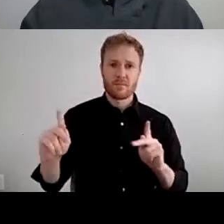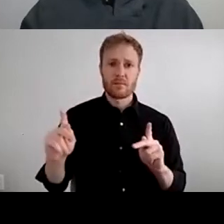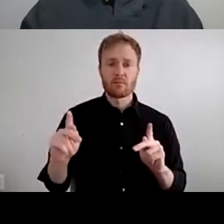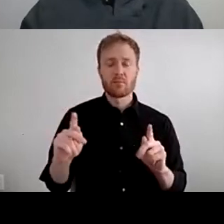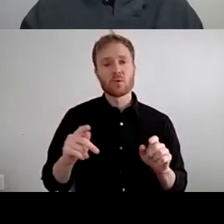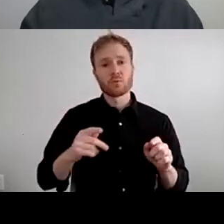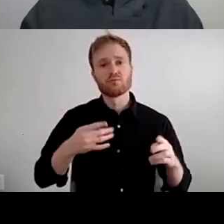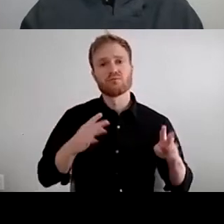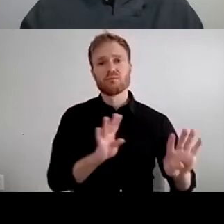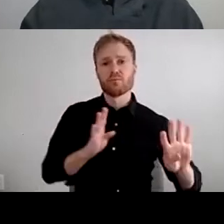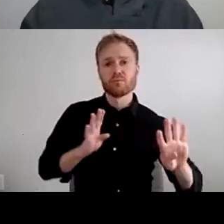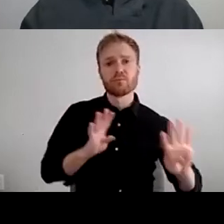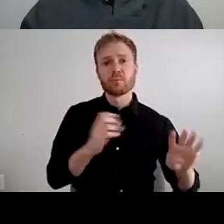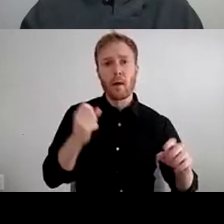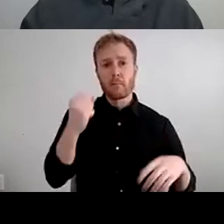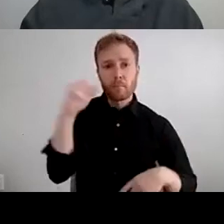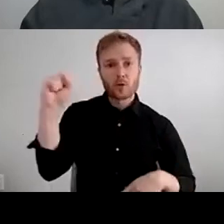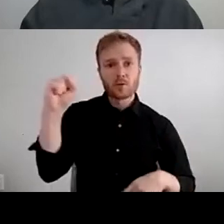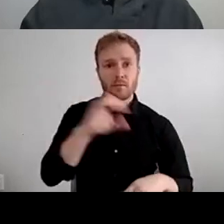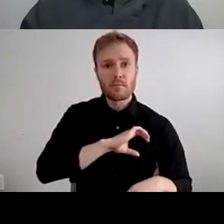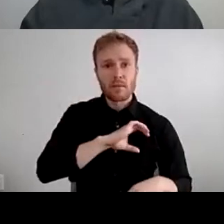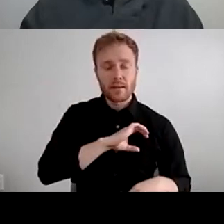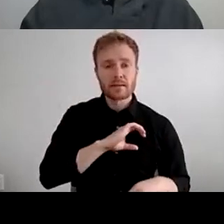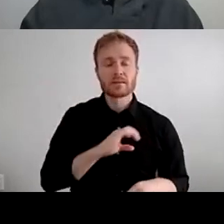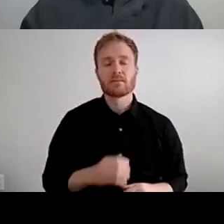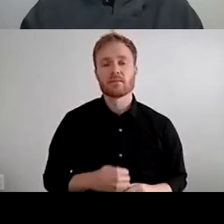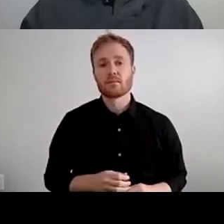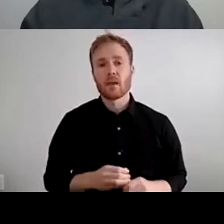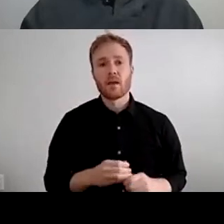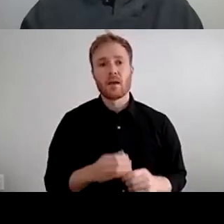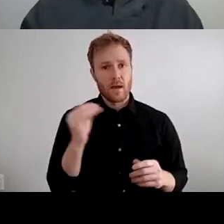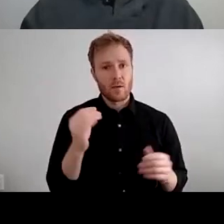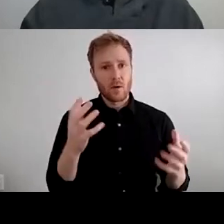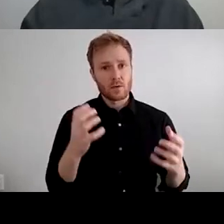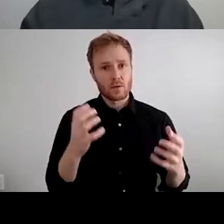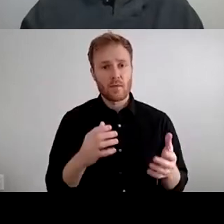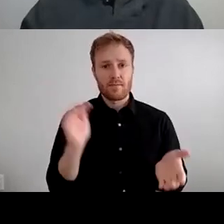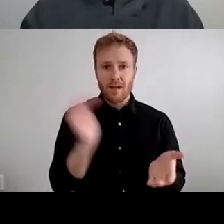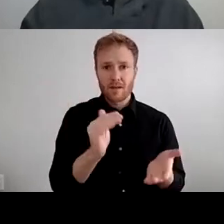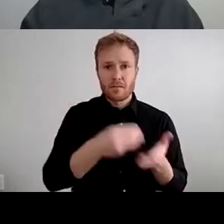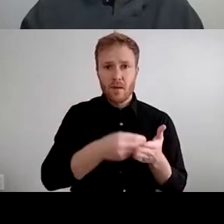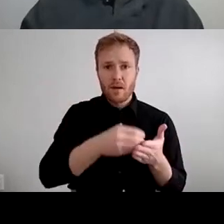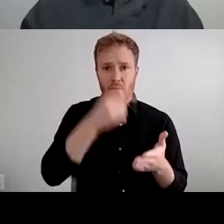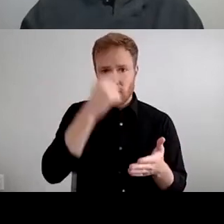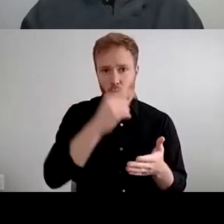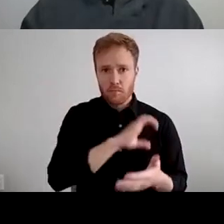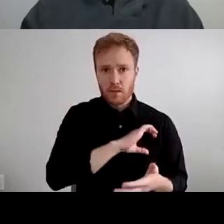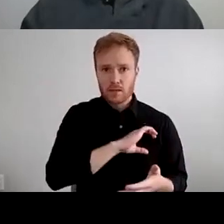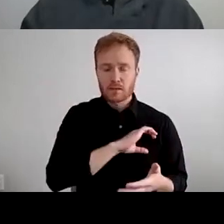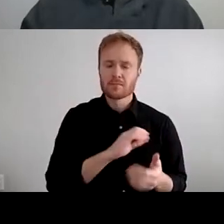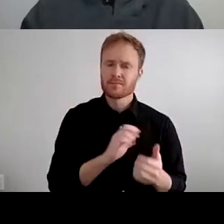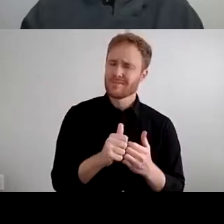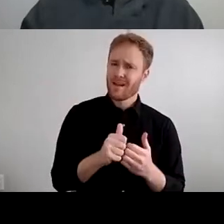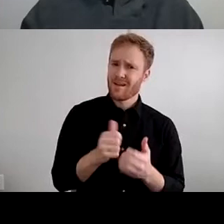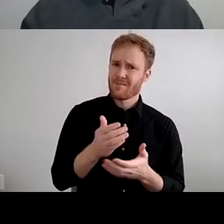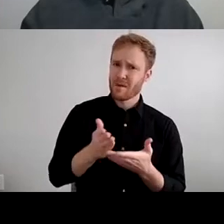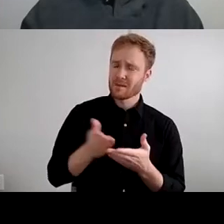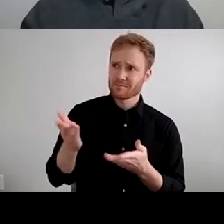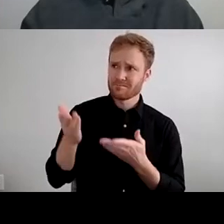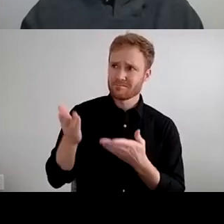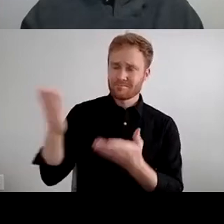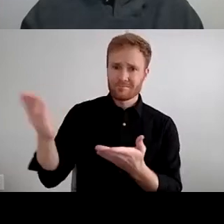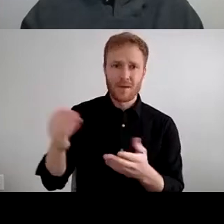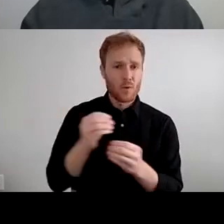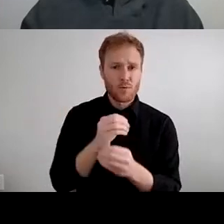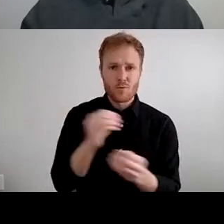the police with calls to defund the police. How can you come back with a budget that offers no additional assistance to renters, no